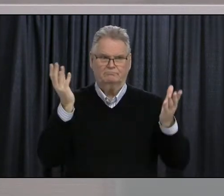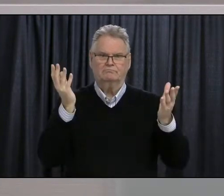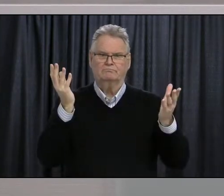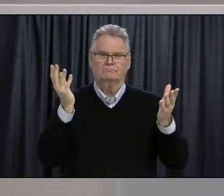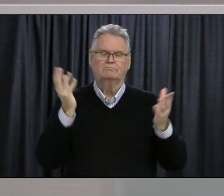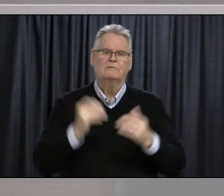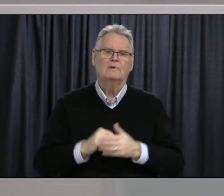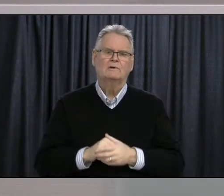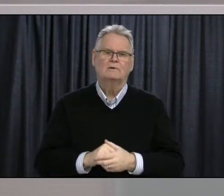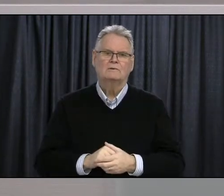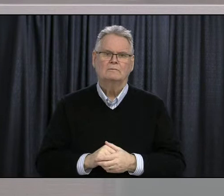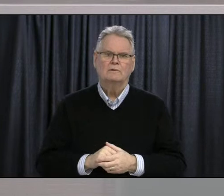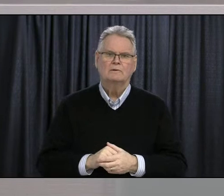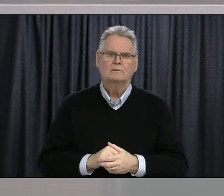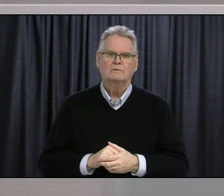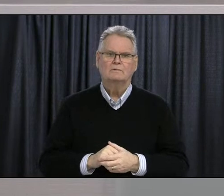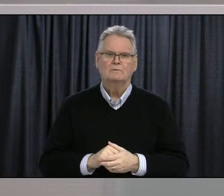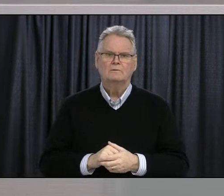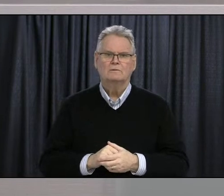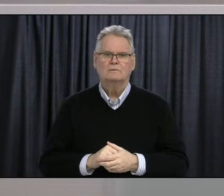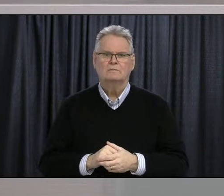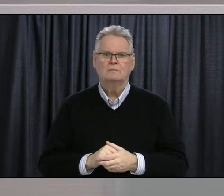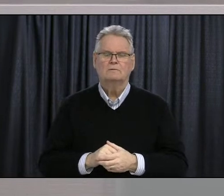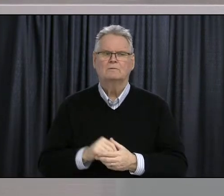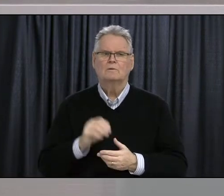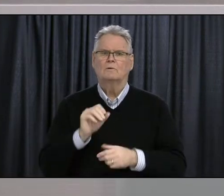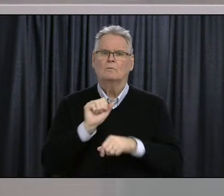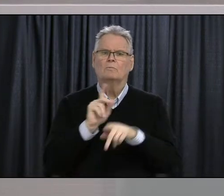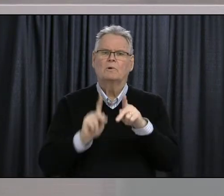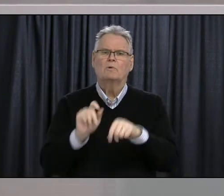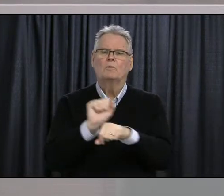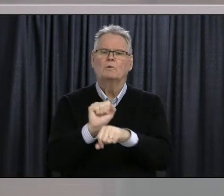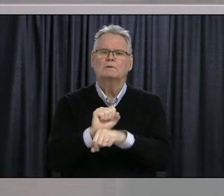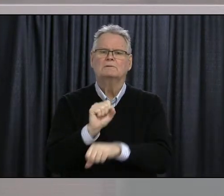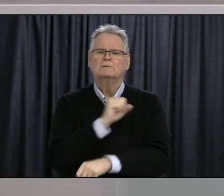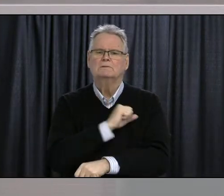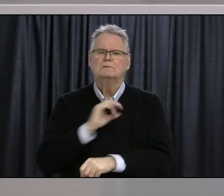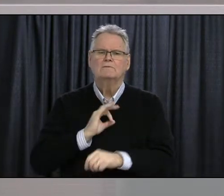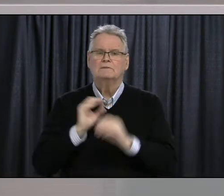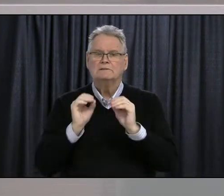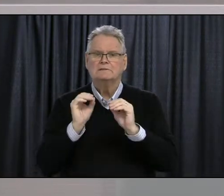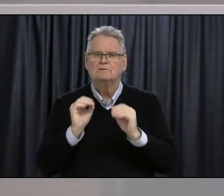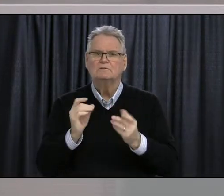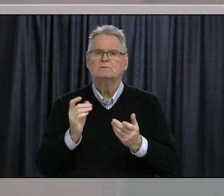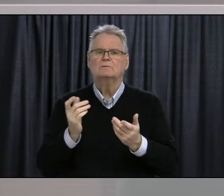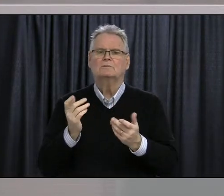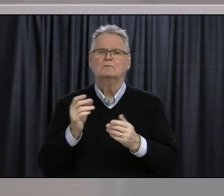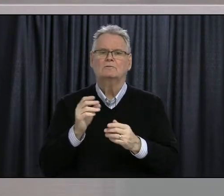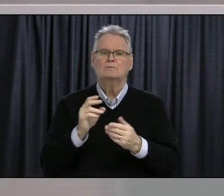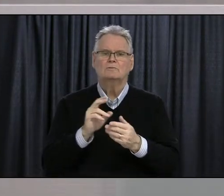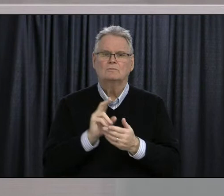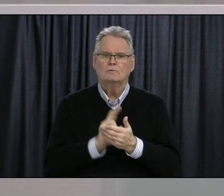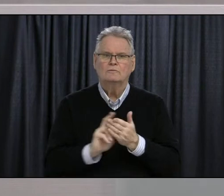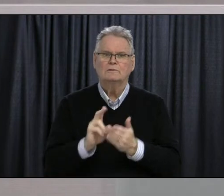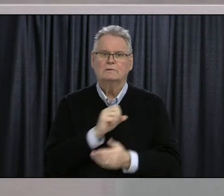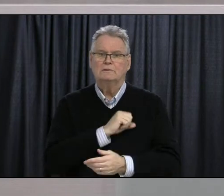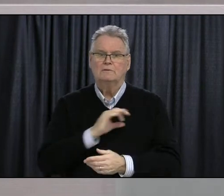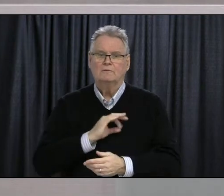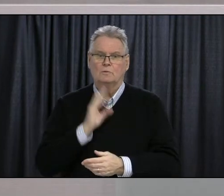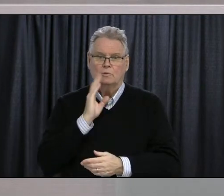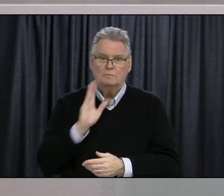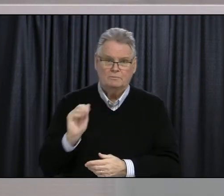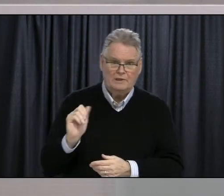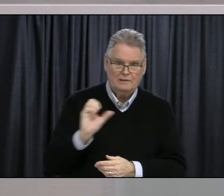work for MUN, you're not making the decisions for MUN. But would you still recommend that they have staff go back